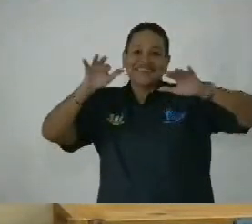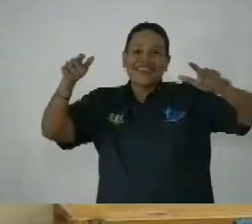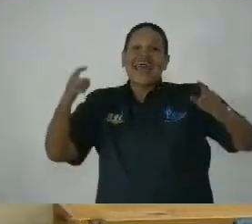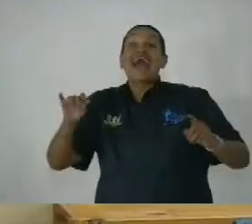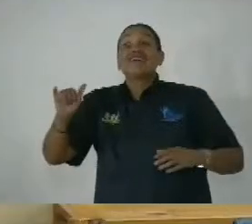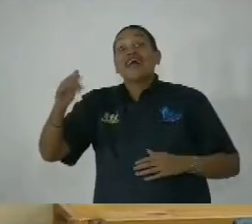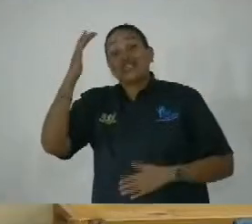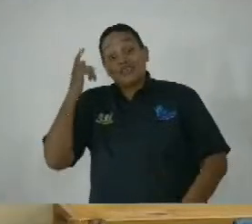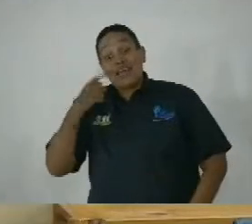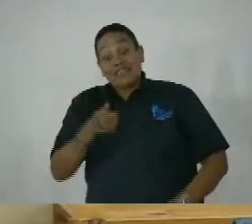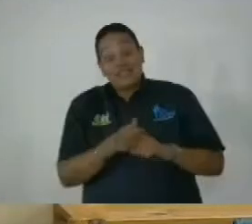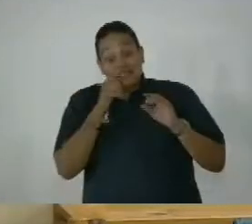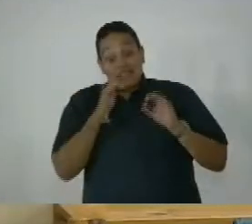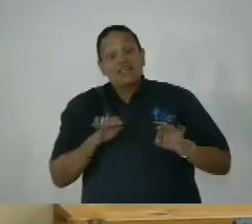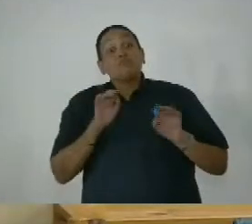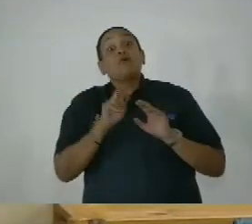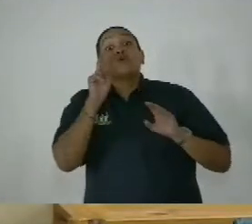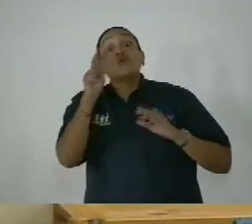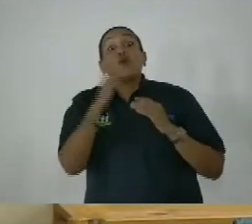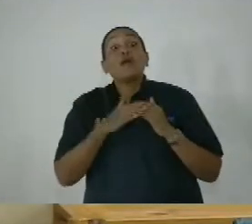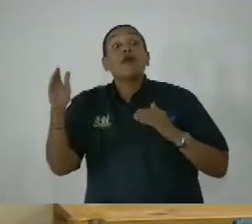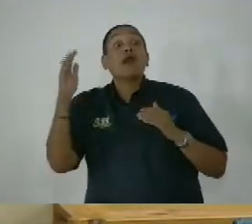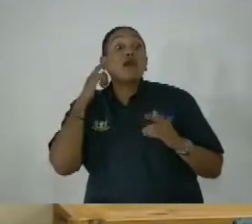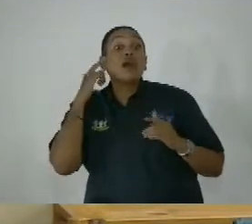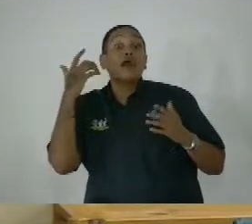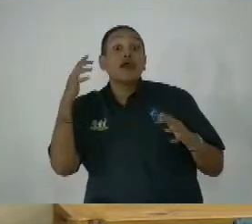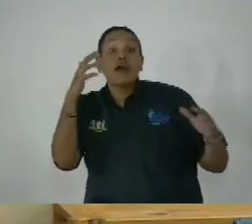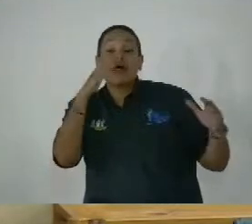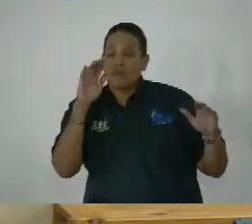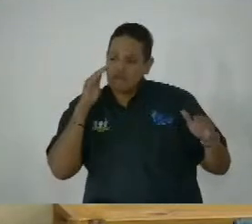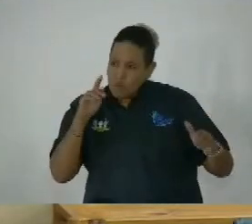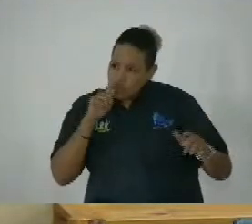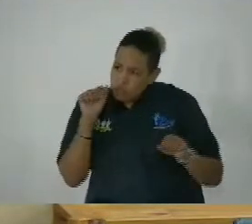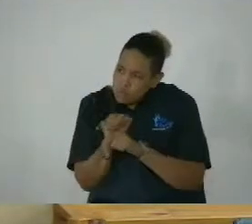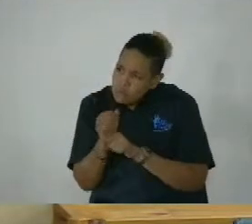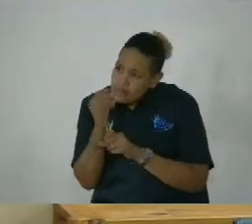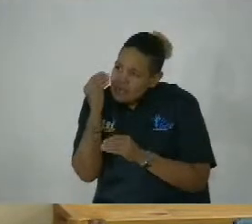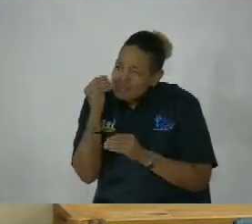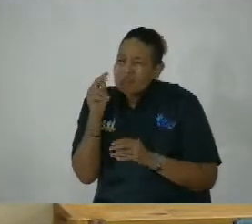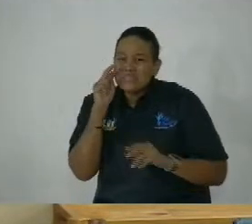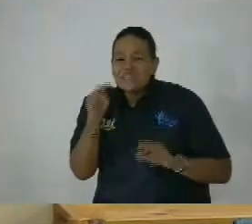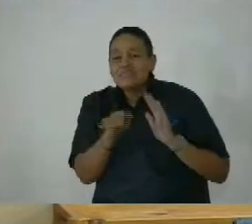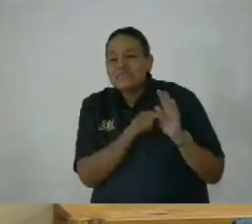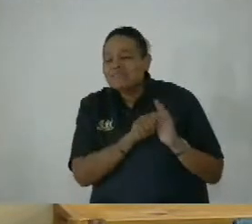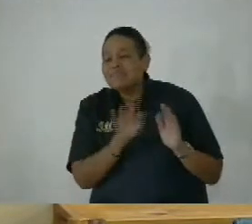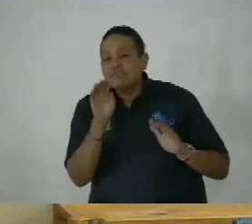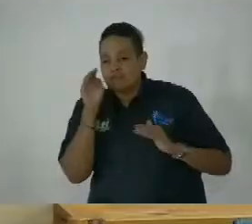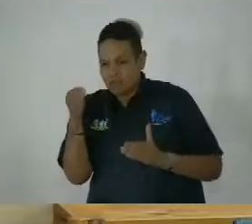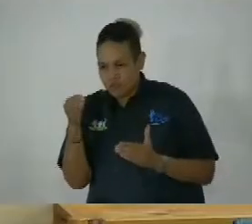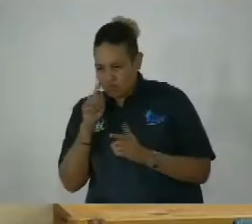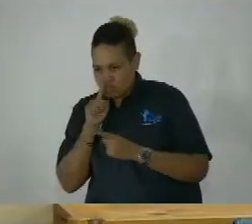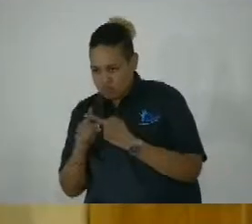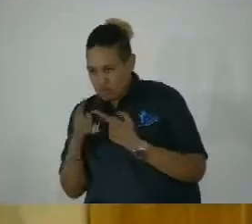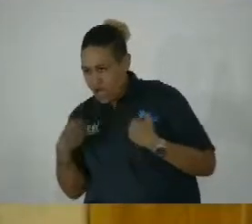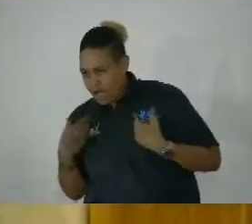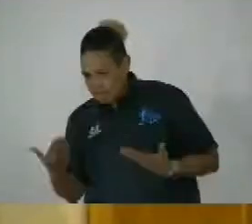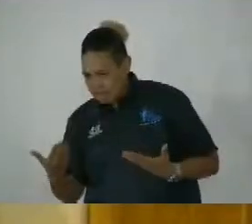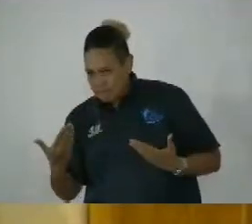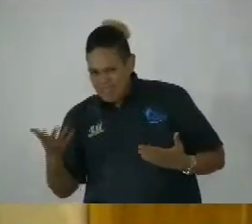That is why it is important to look beyond the noise and focus on the actual data and the long-term trends. Yes.